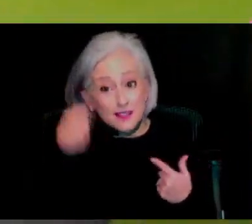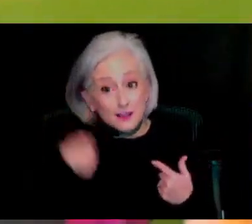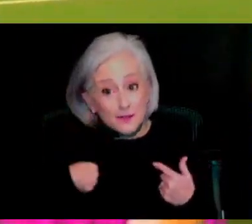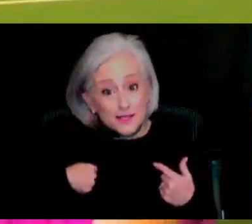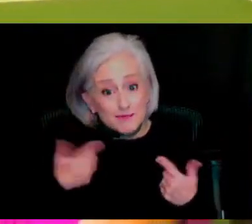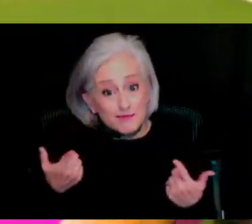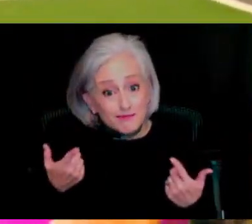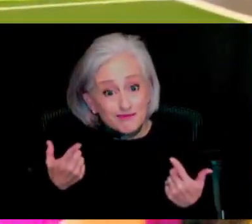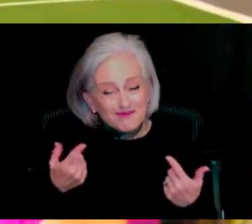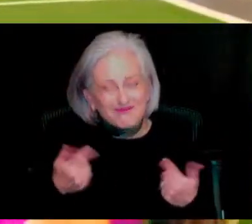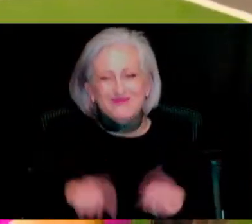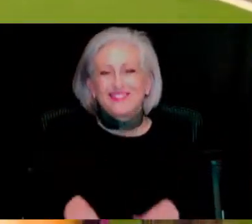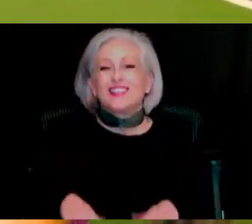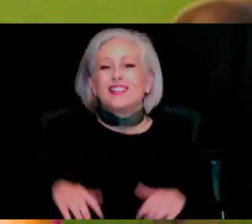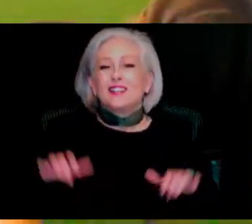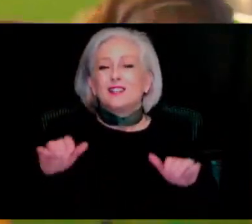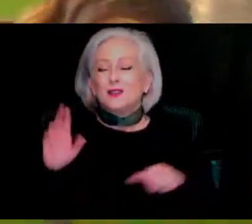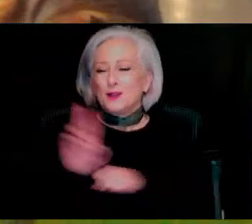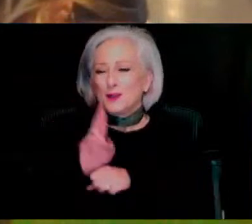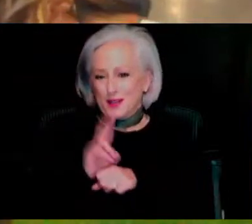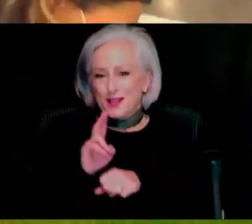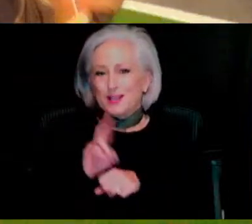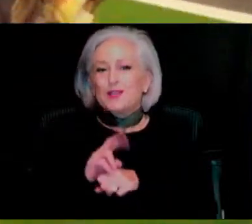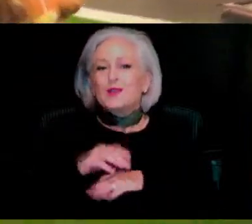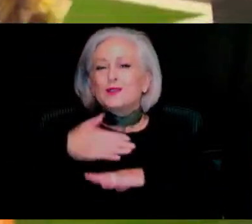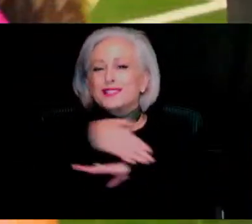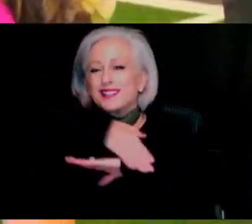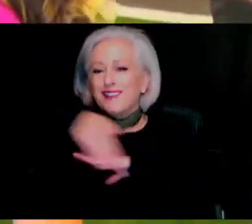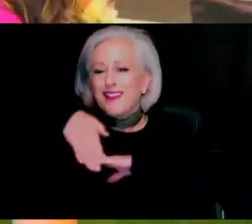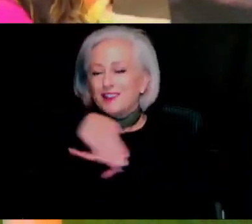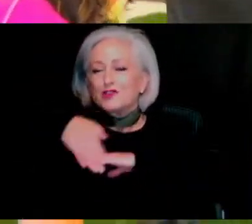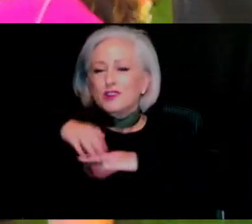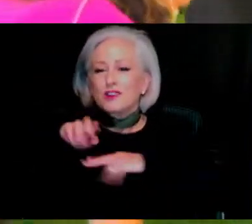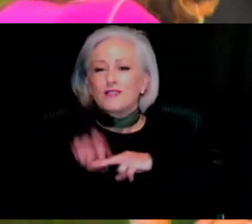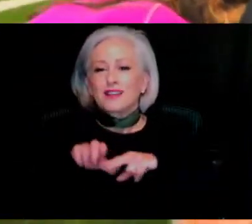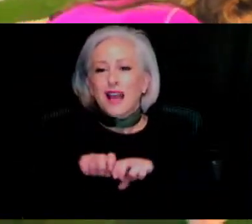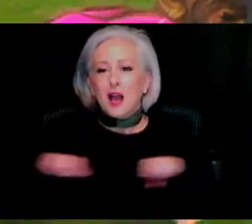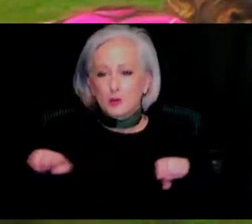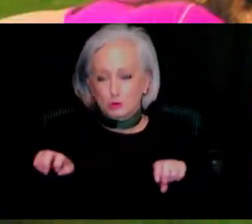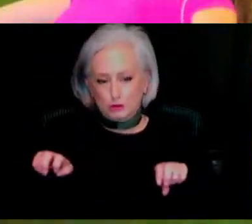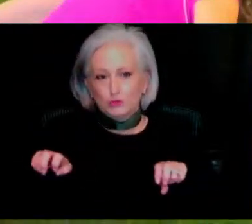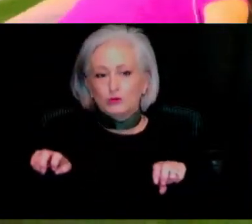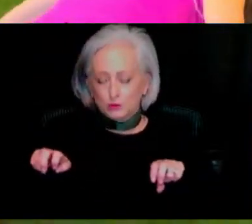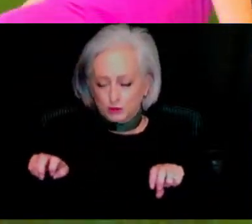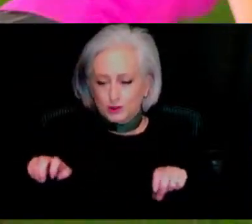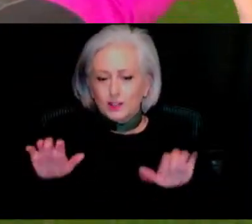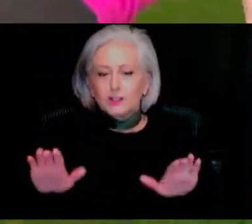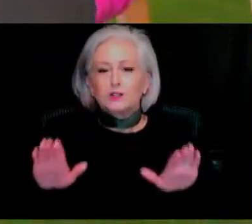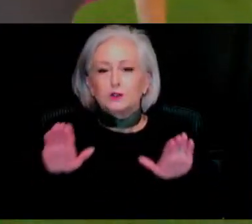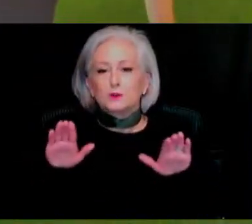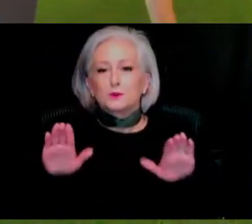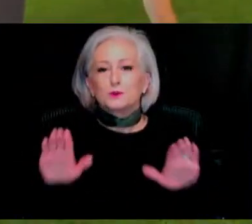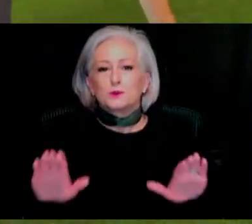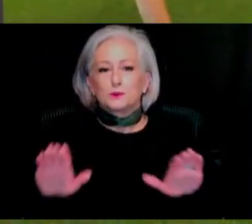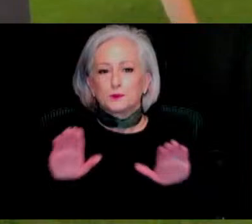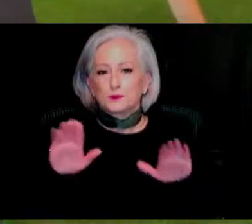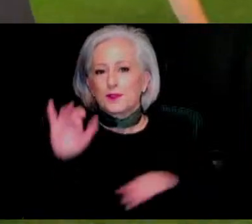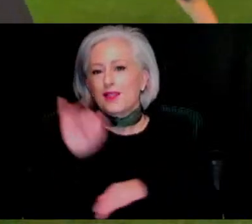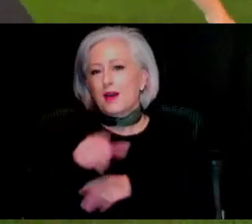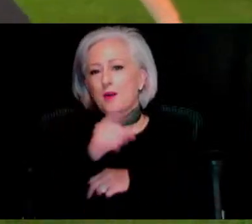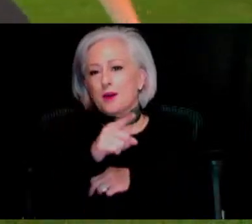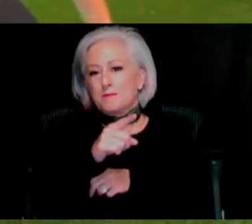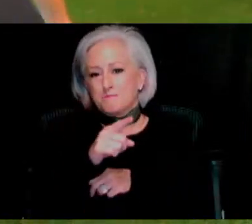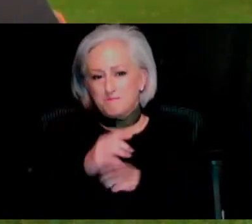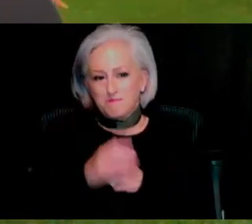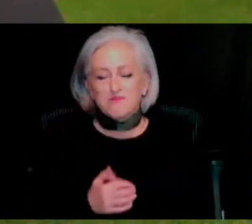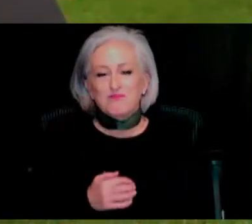So then you can also use the edge of your couch. So you're getting a full workout just right here at your couch. It's not just good